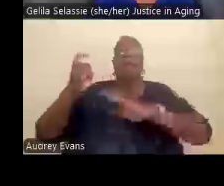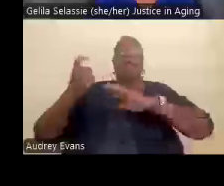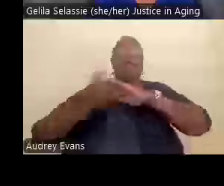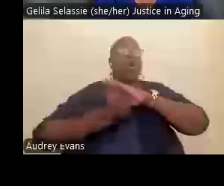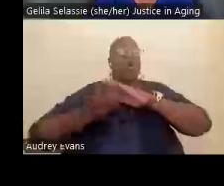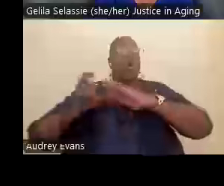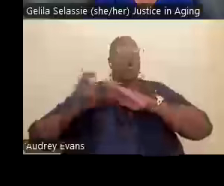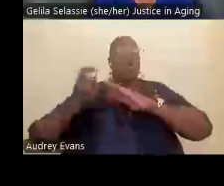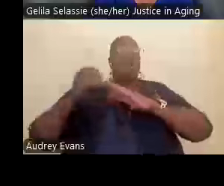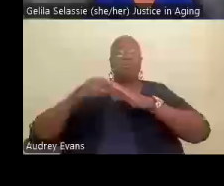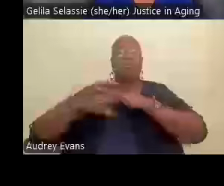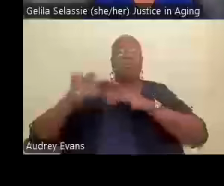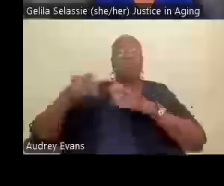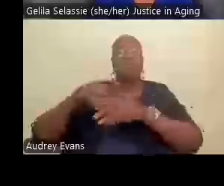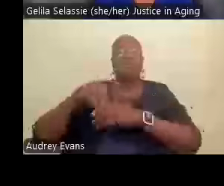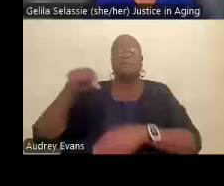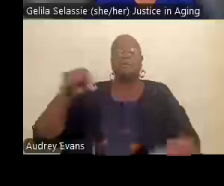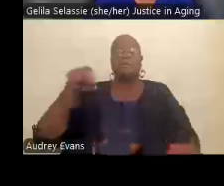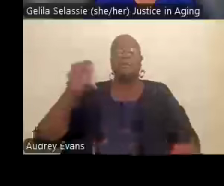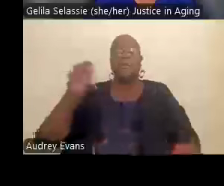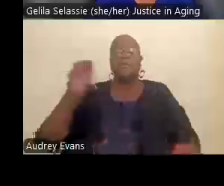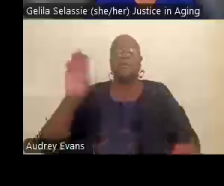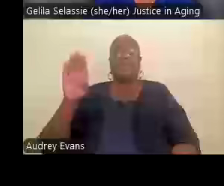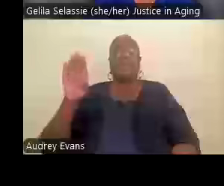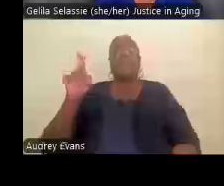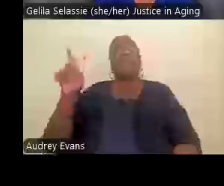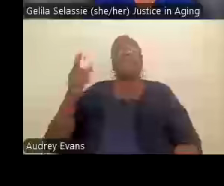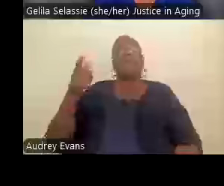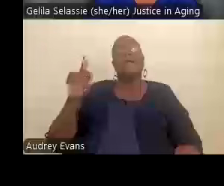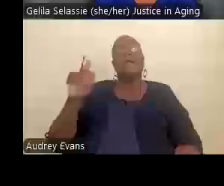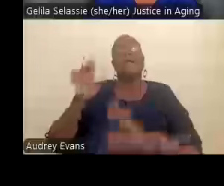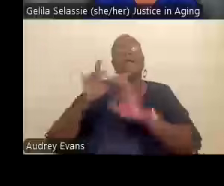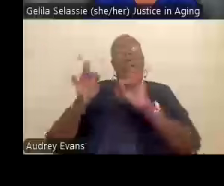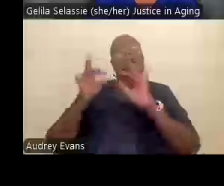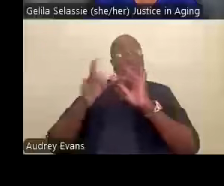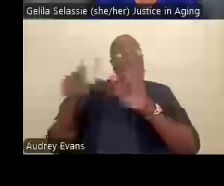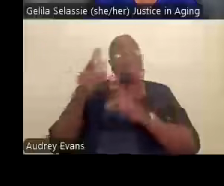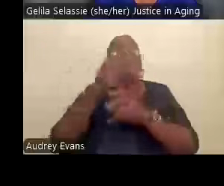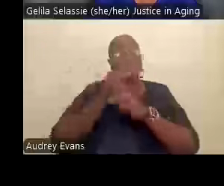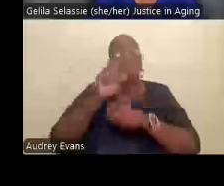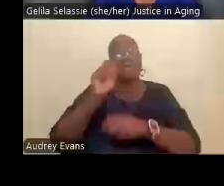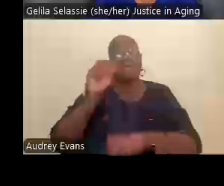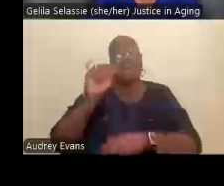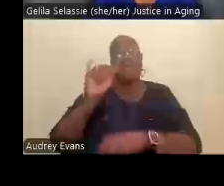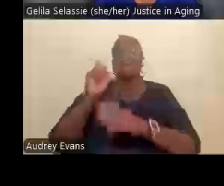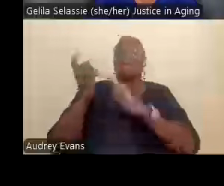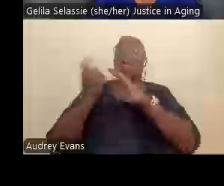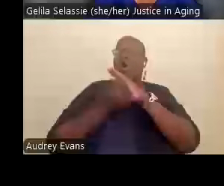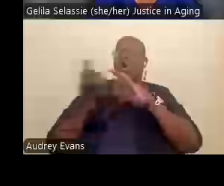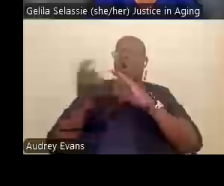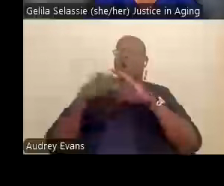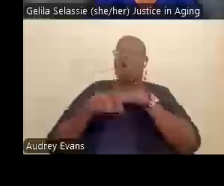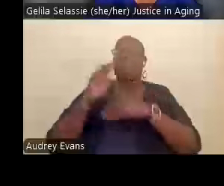enrolled into QMB. Like Leila mentioned before, most SSI recipients are automatically enrolled